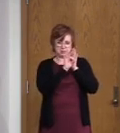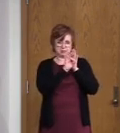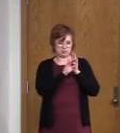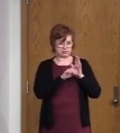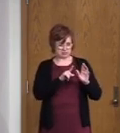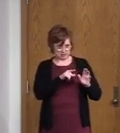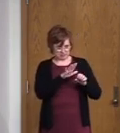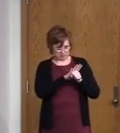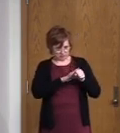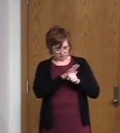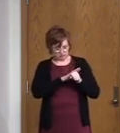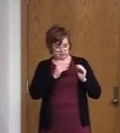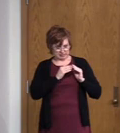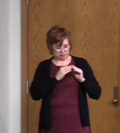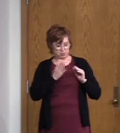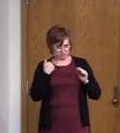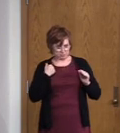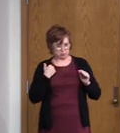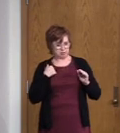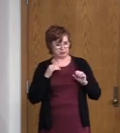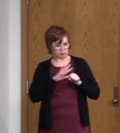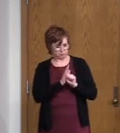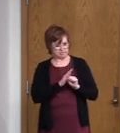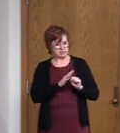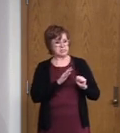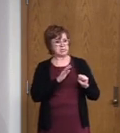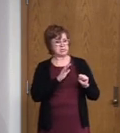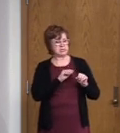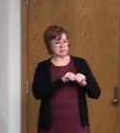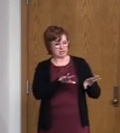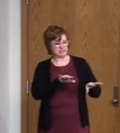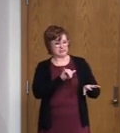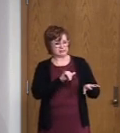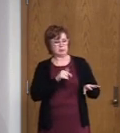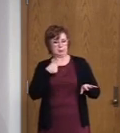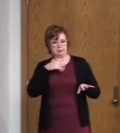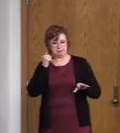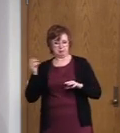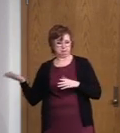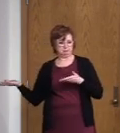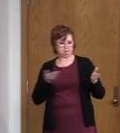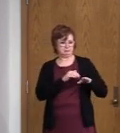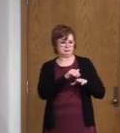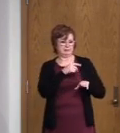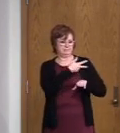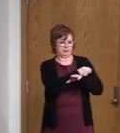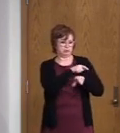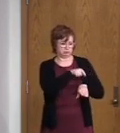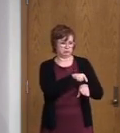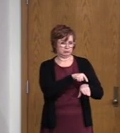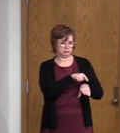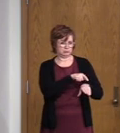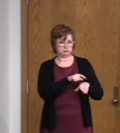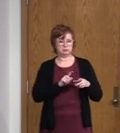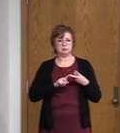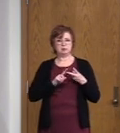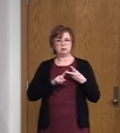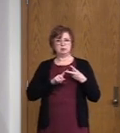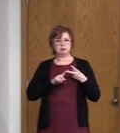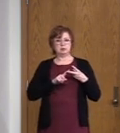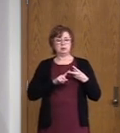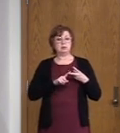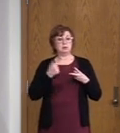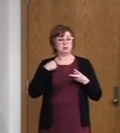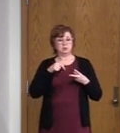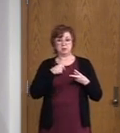COVID outbreaks, and some areas that have not. We've also had areas that the Premier has announced that have been scheduled to get vaccines that we had to pull